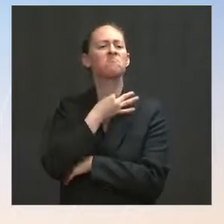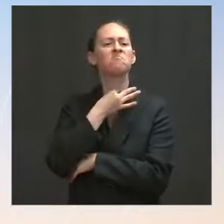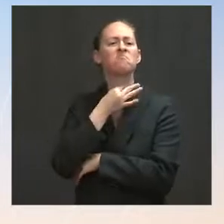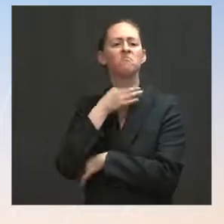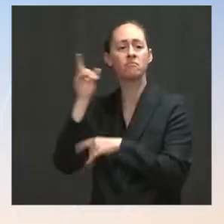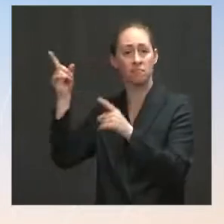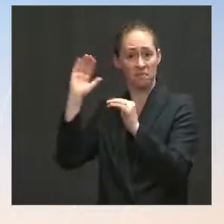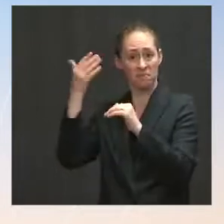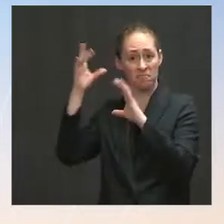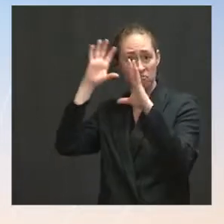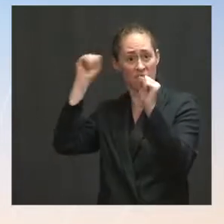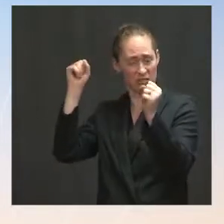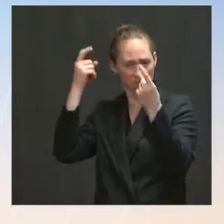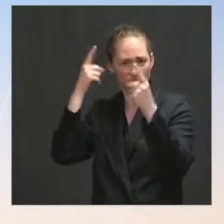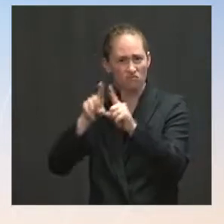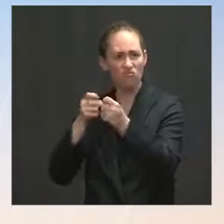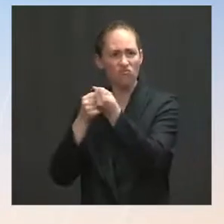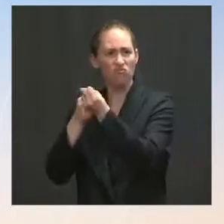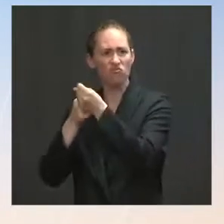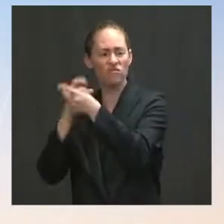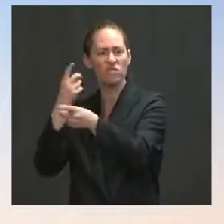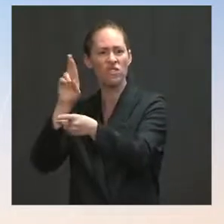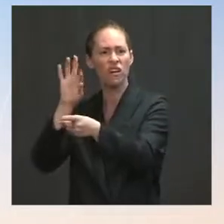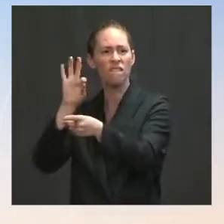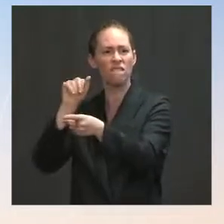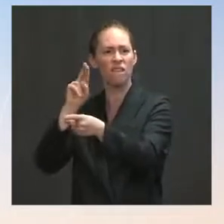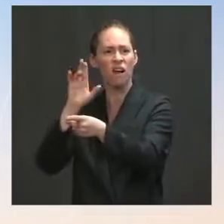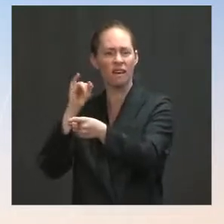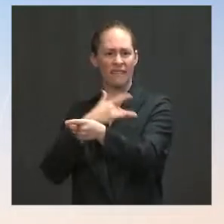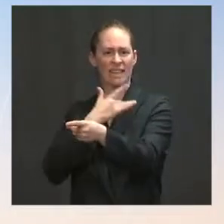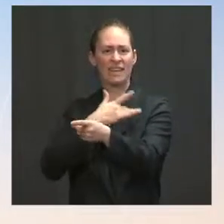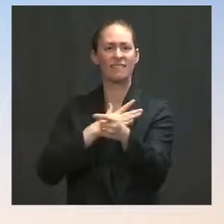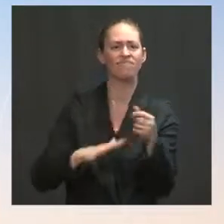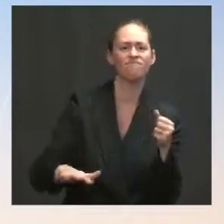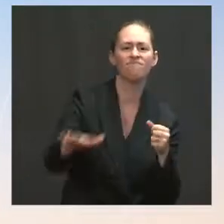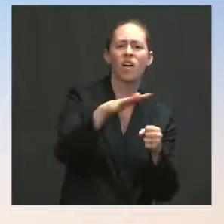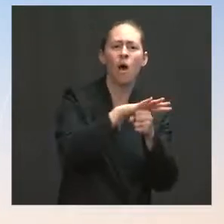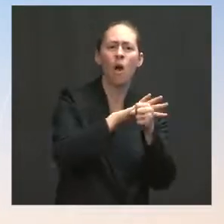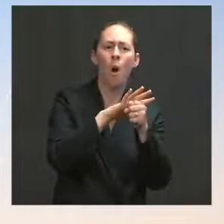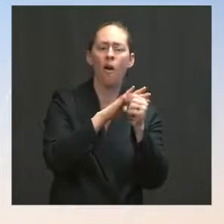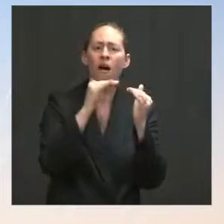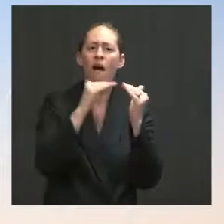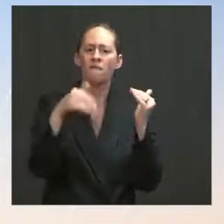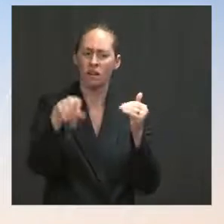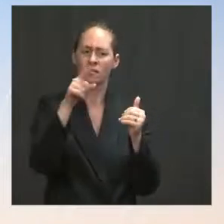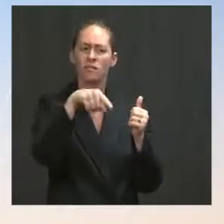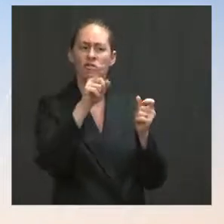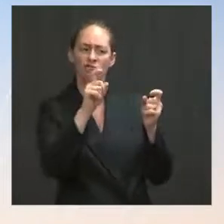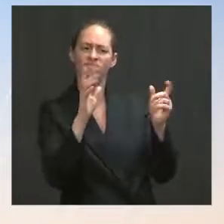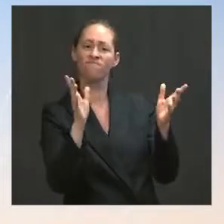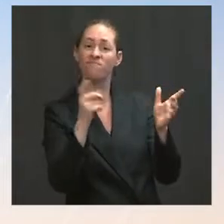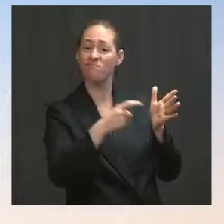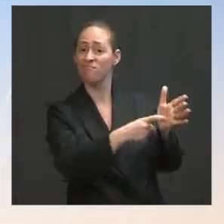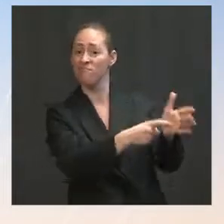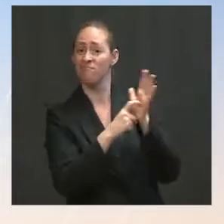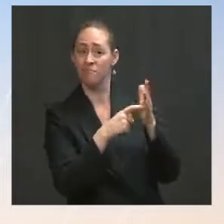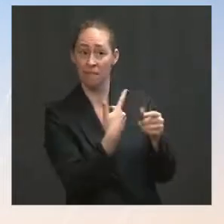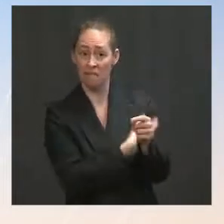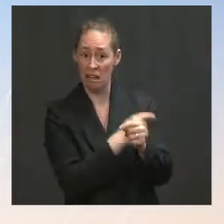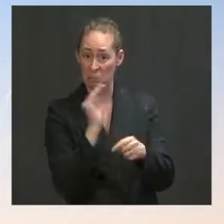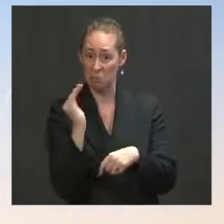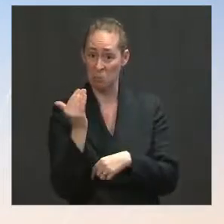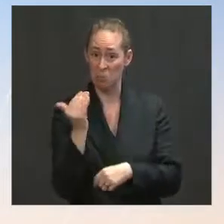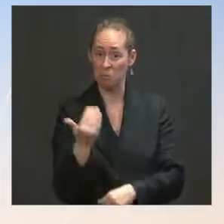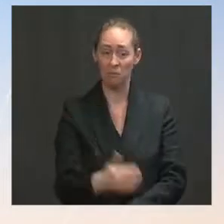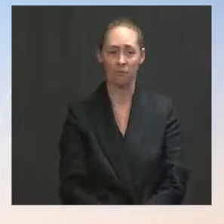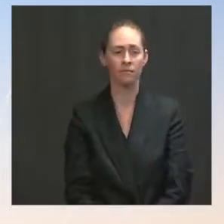at the local level there should be more vaccine mandates? Well, I don't have the full context of Dr. Fauci's comments